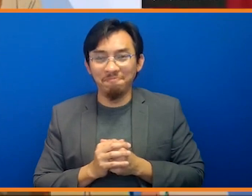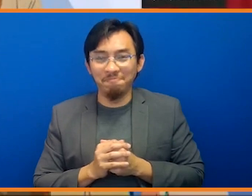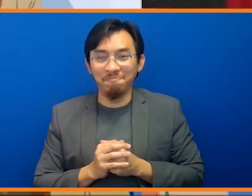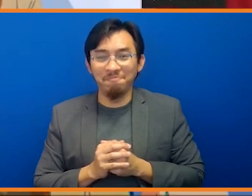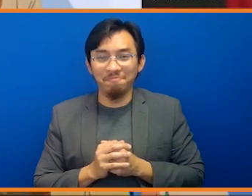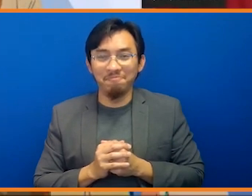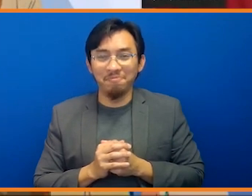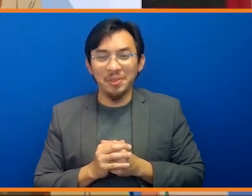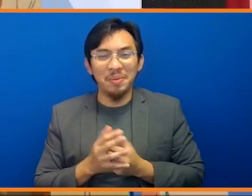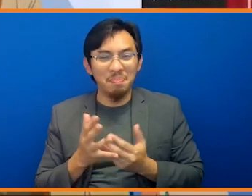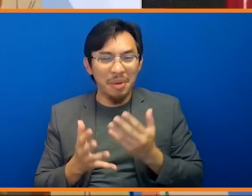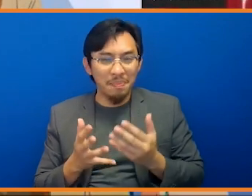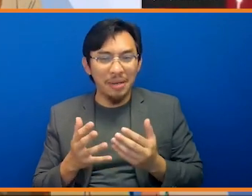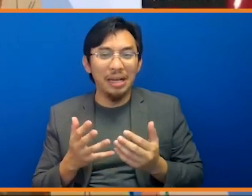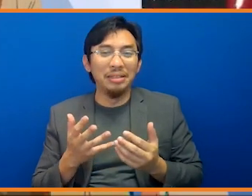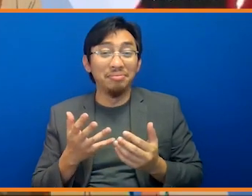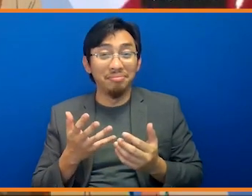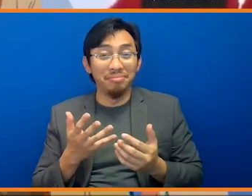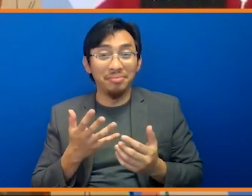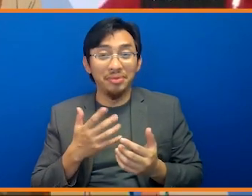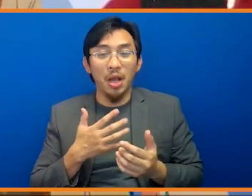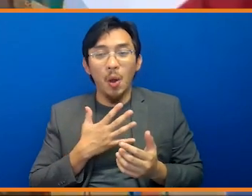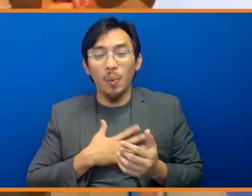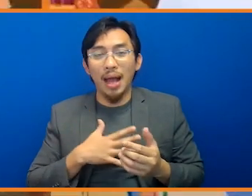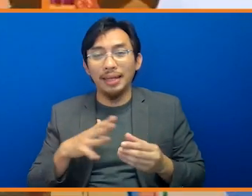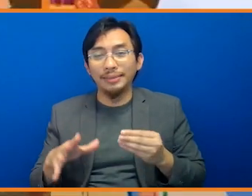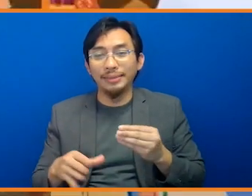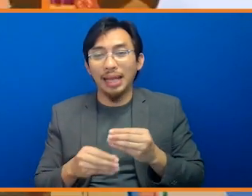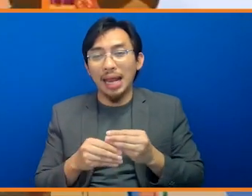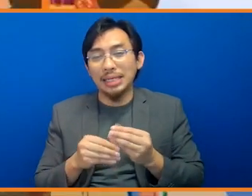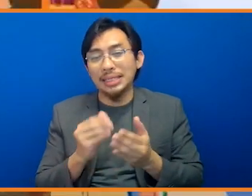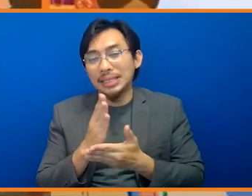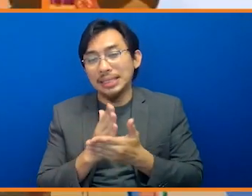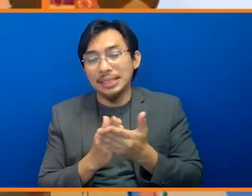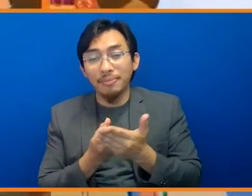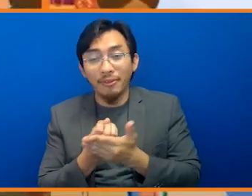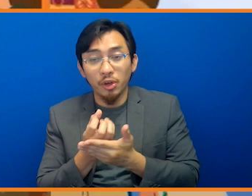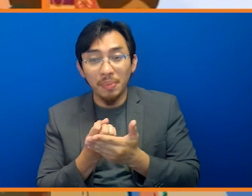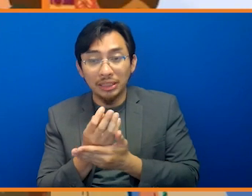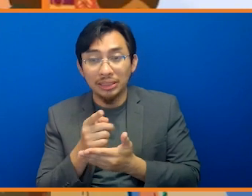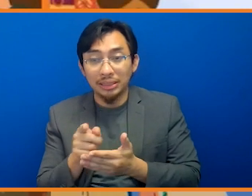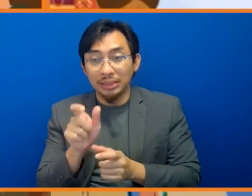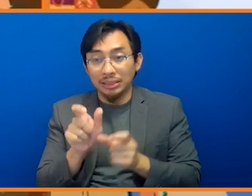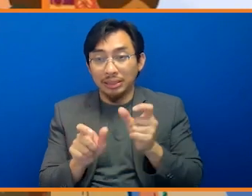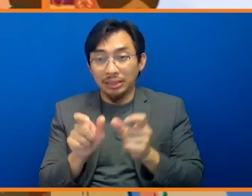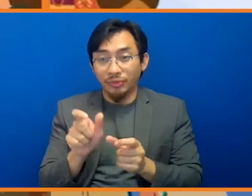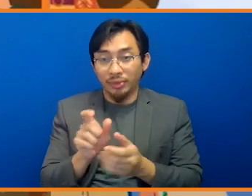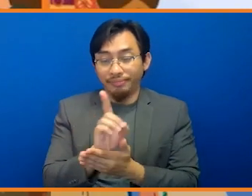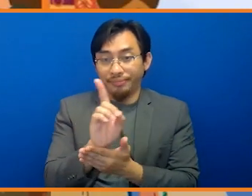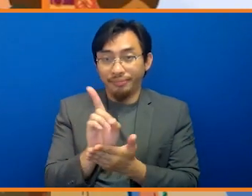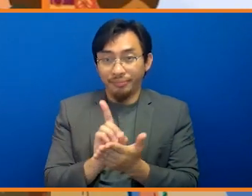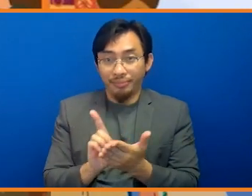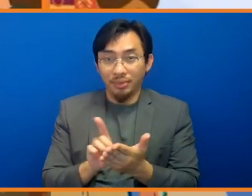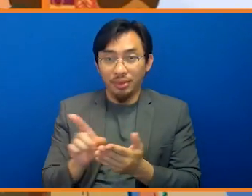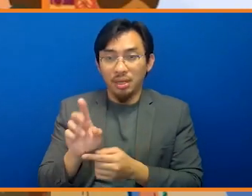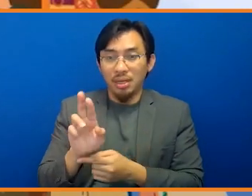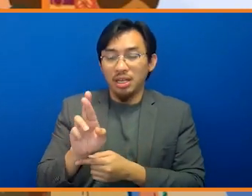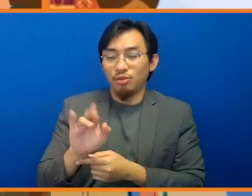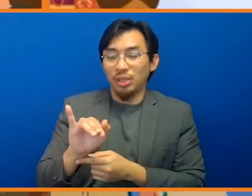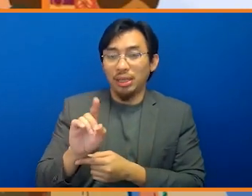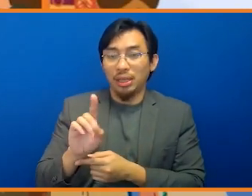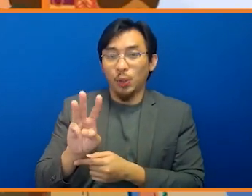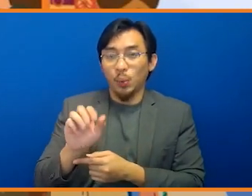Right. Okay. Maybe I want to add some informations. Actually, the architect of this museum, Mr. Ridwan